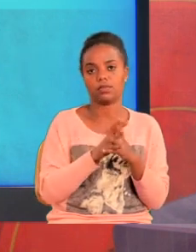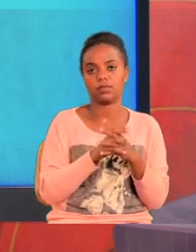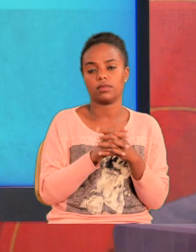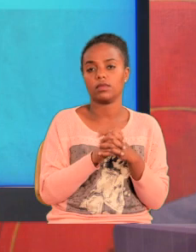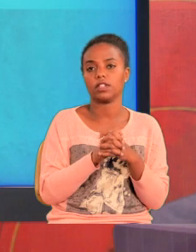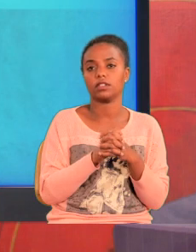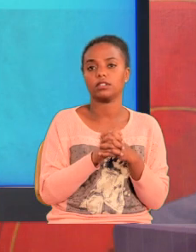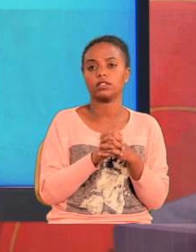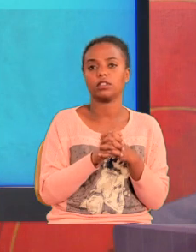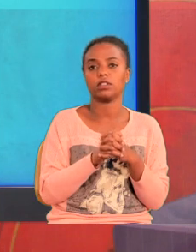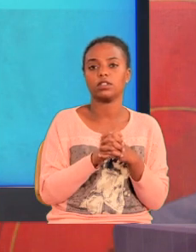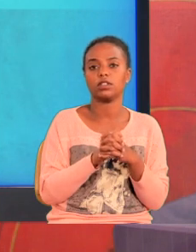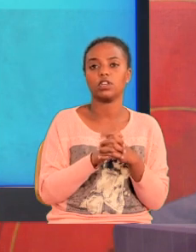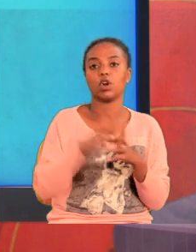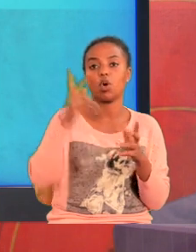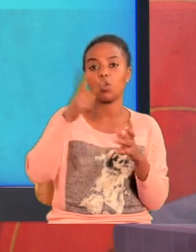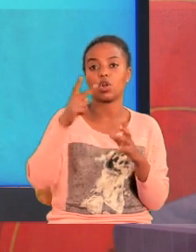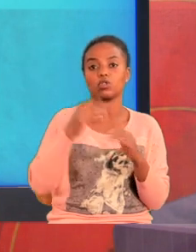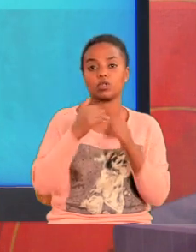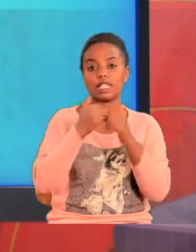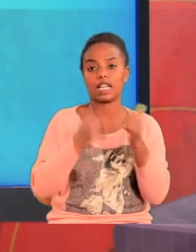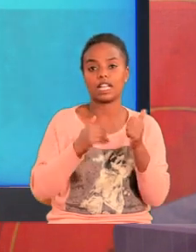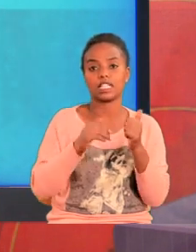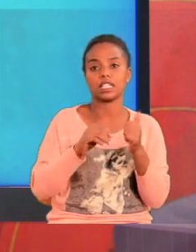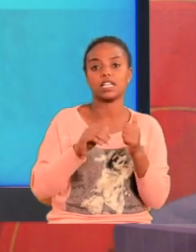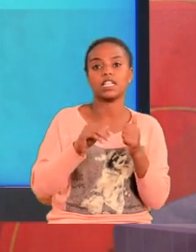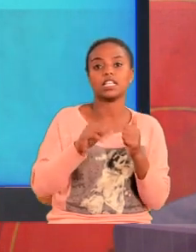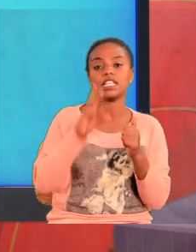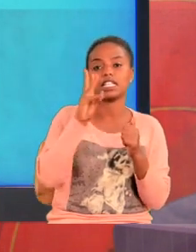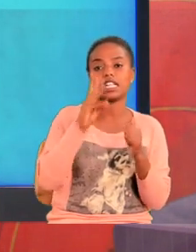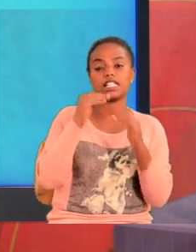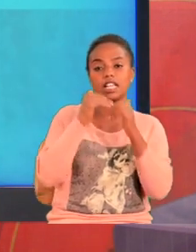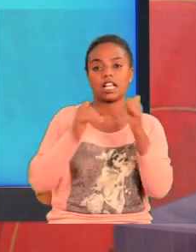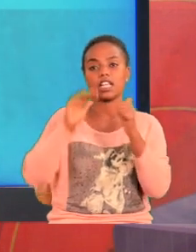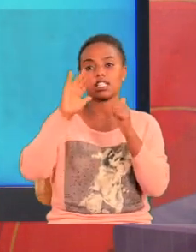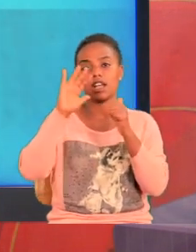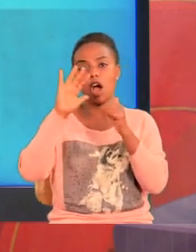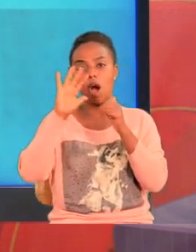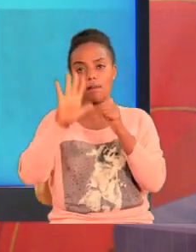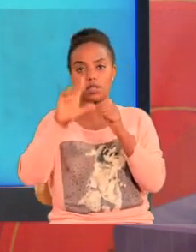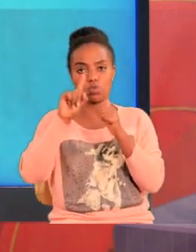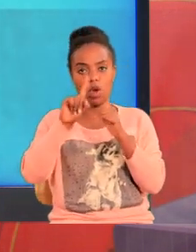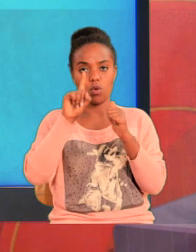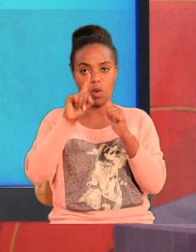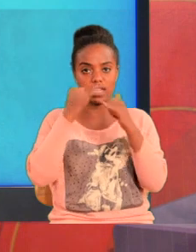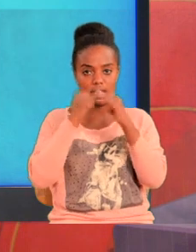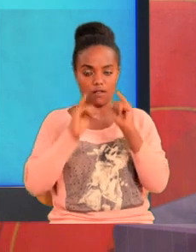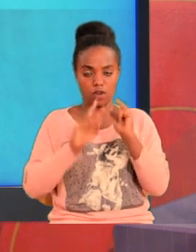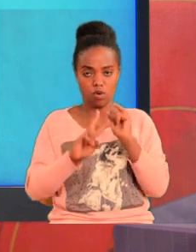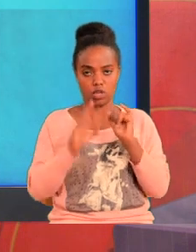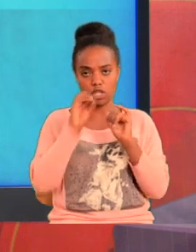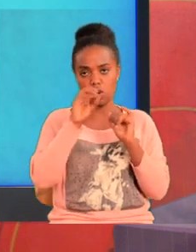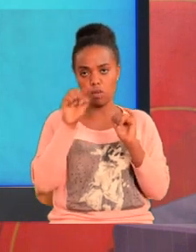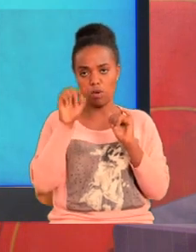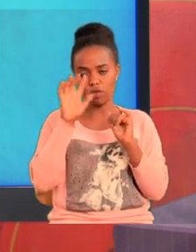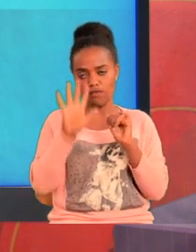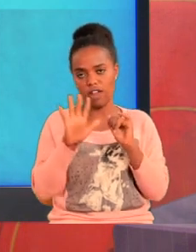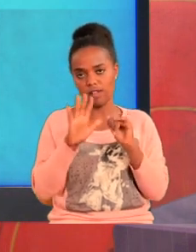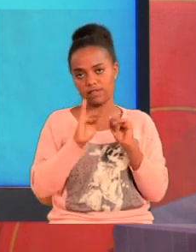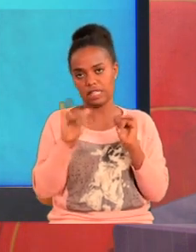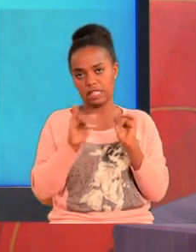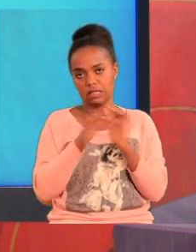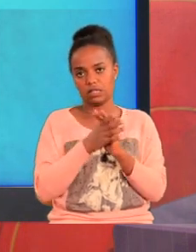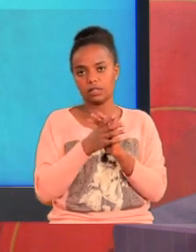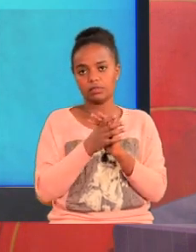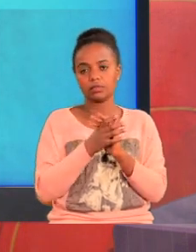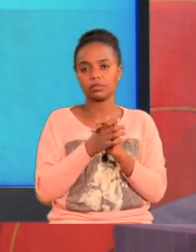So take the difference between the two. It is 1 divided by 2. It is 0.5. As we done previously, let's